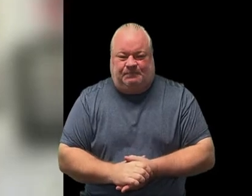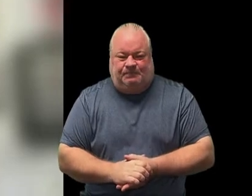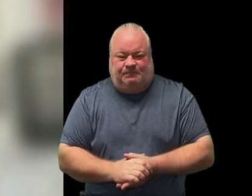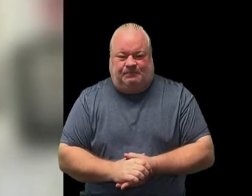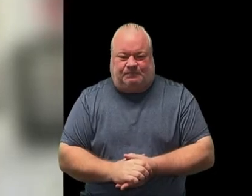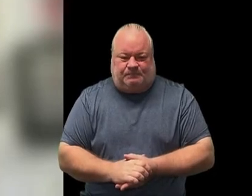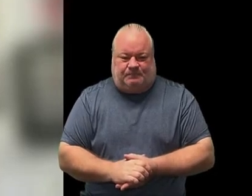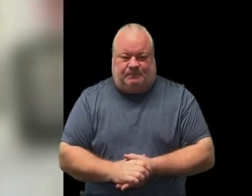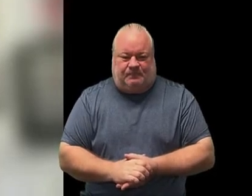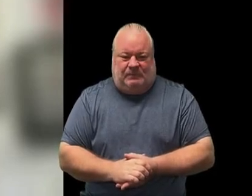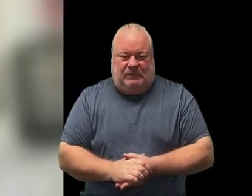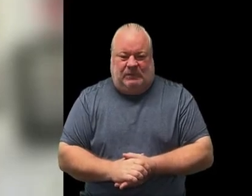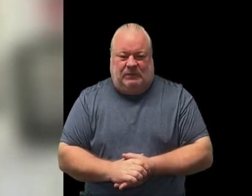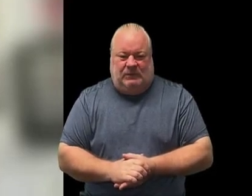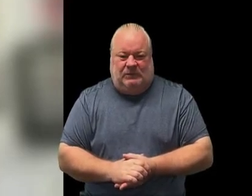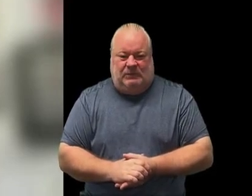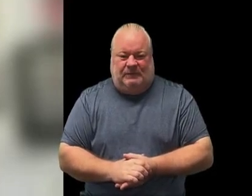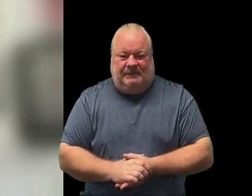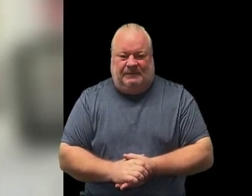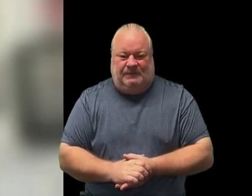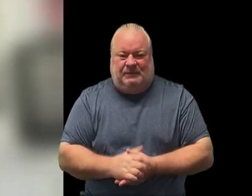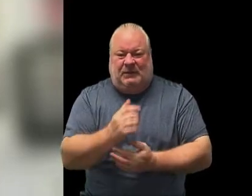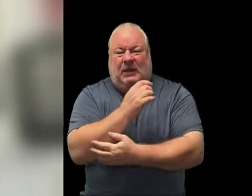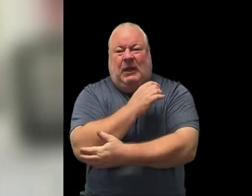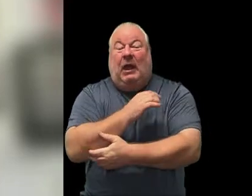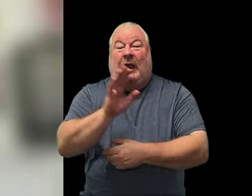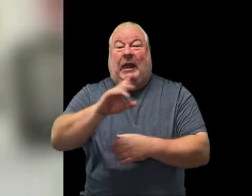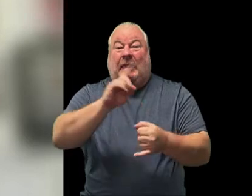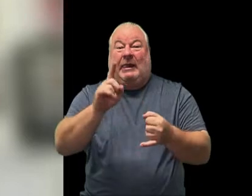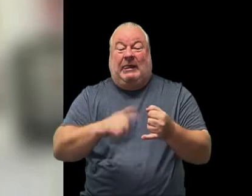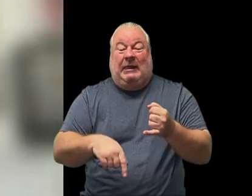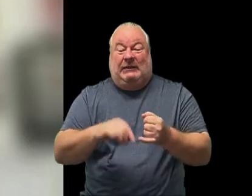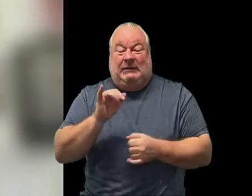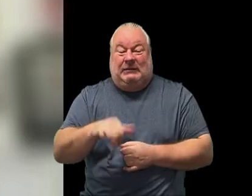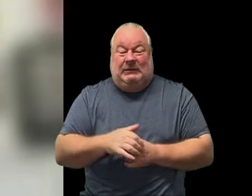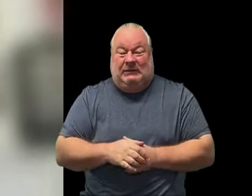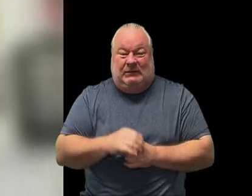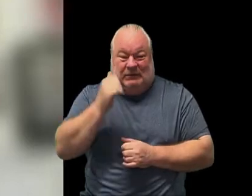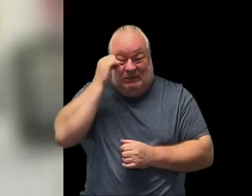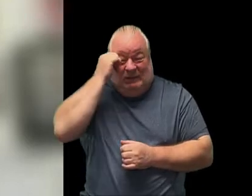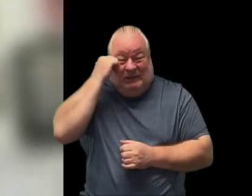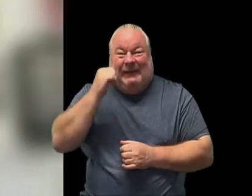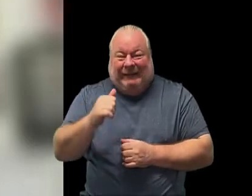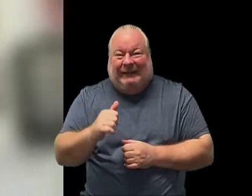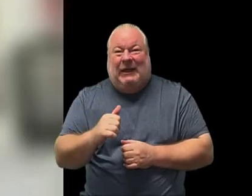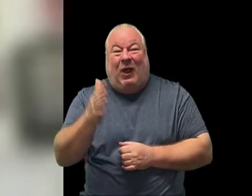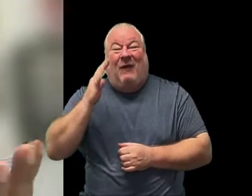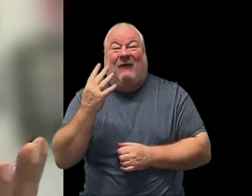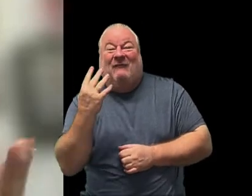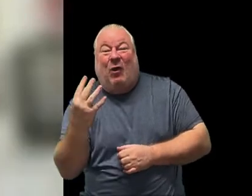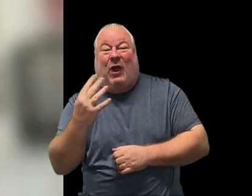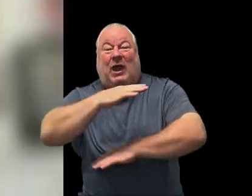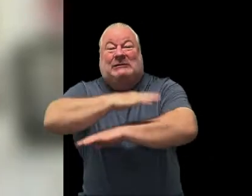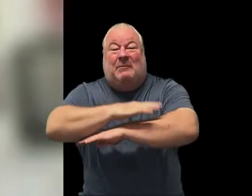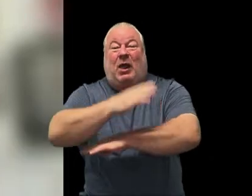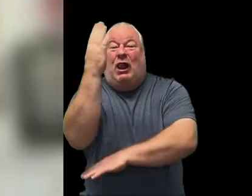here is we have to go back to sitting at 3 to a table. So, boys and